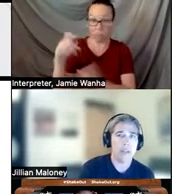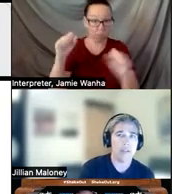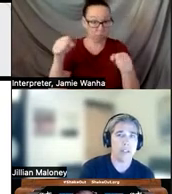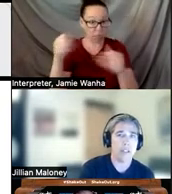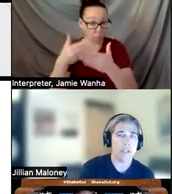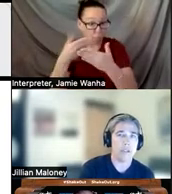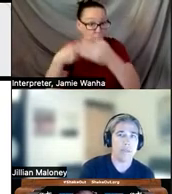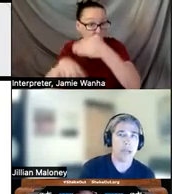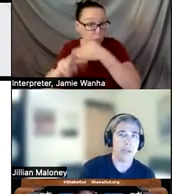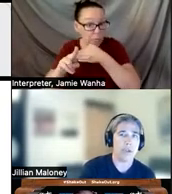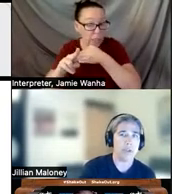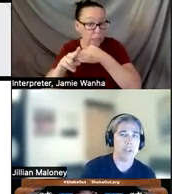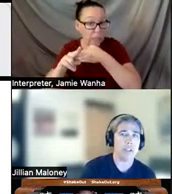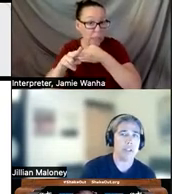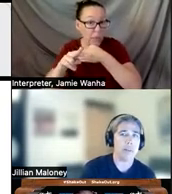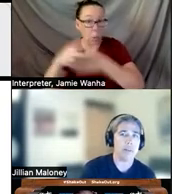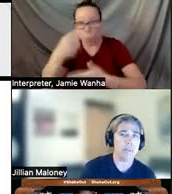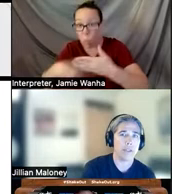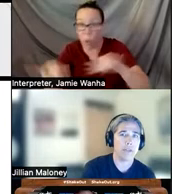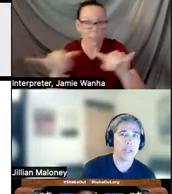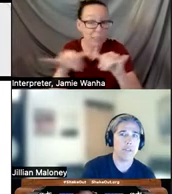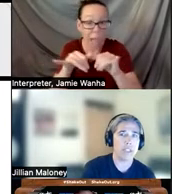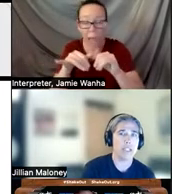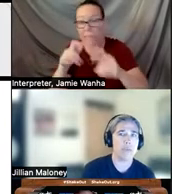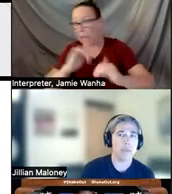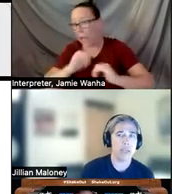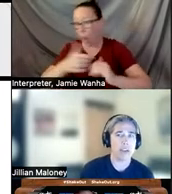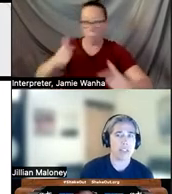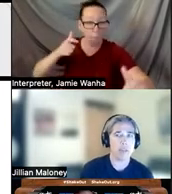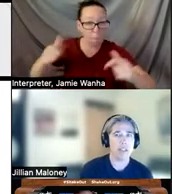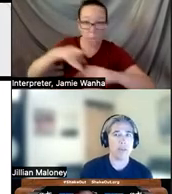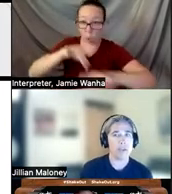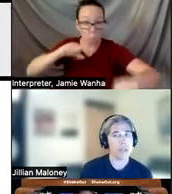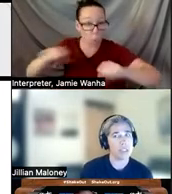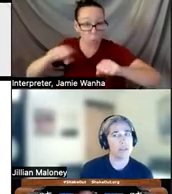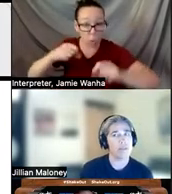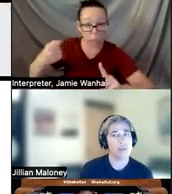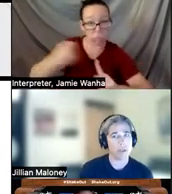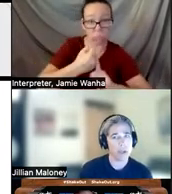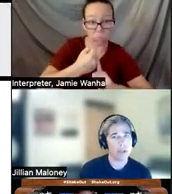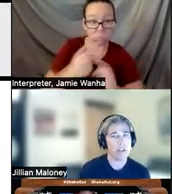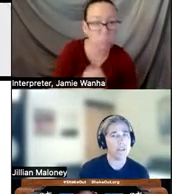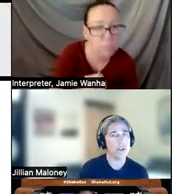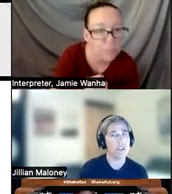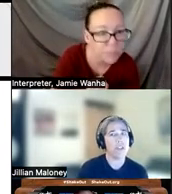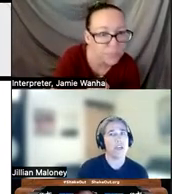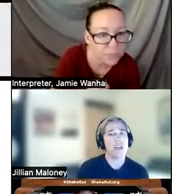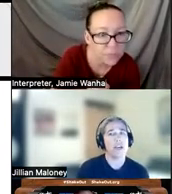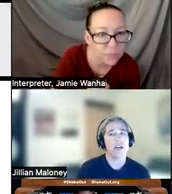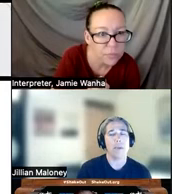the left, the map shows three different sites where we have estimated the most recent earthquake on the